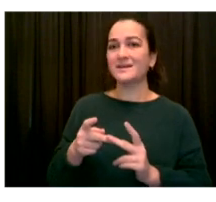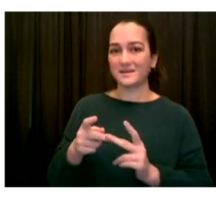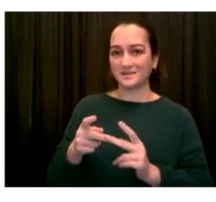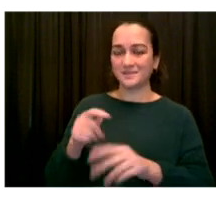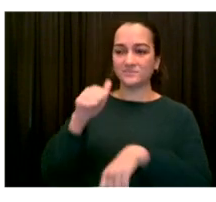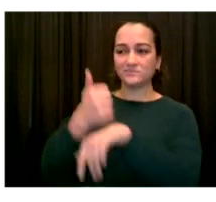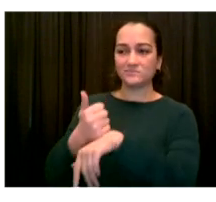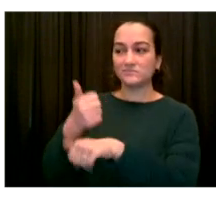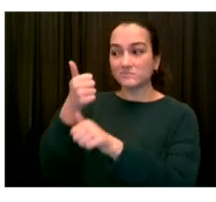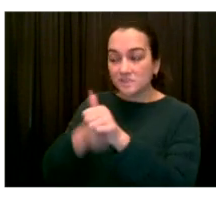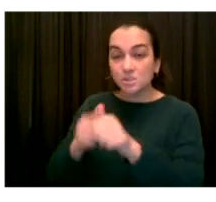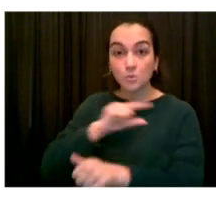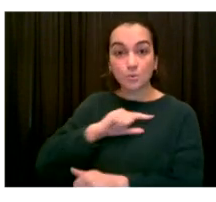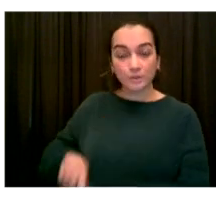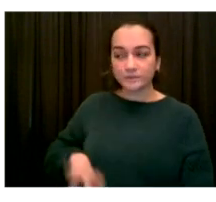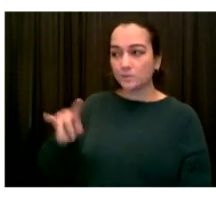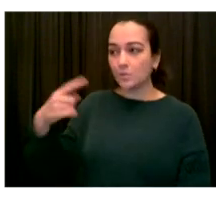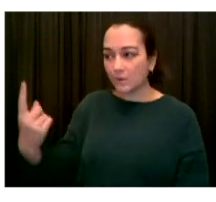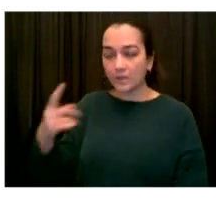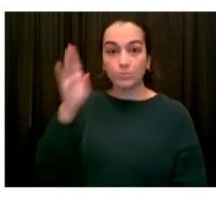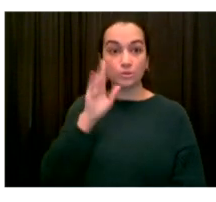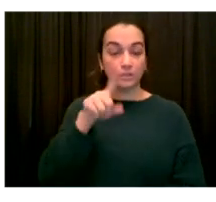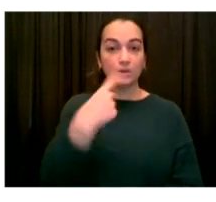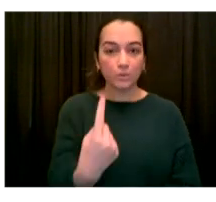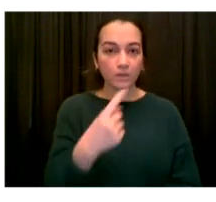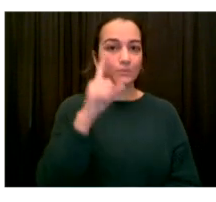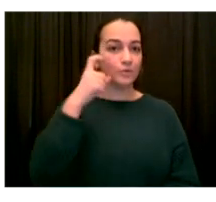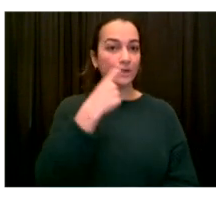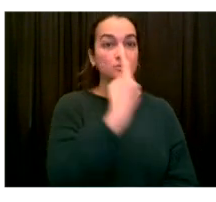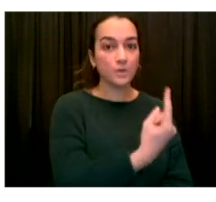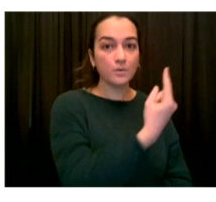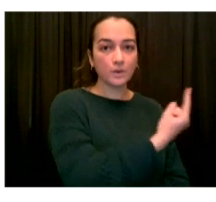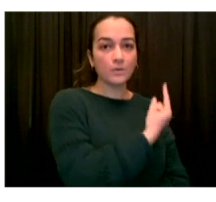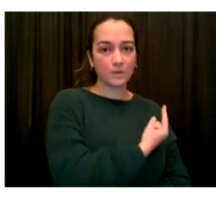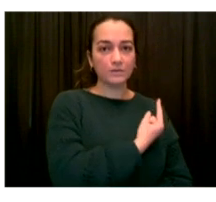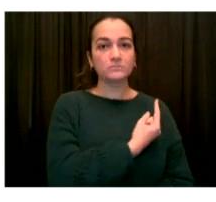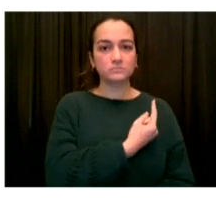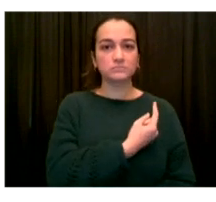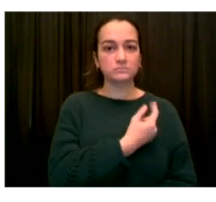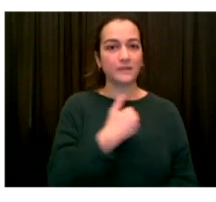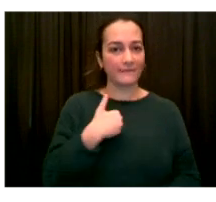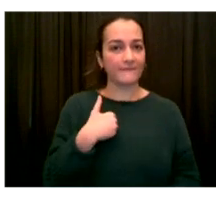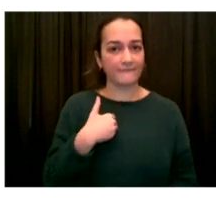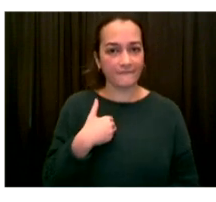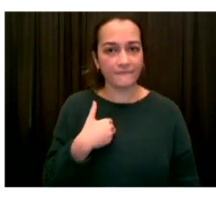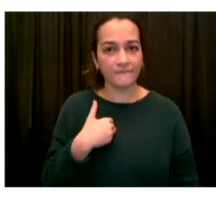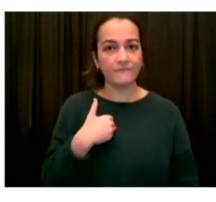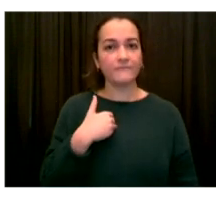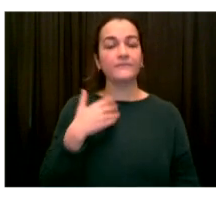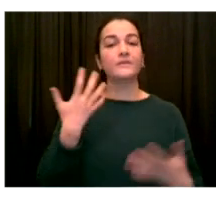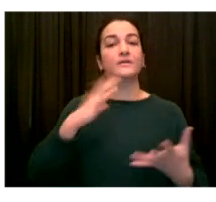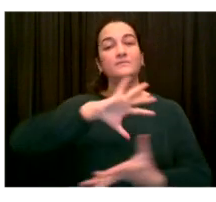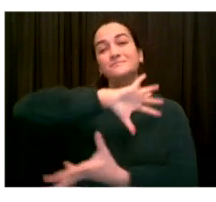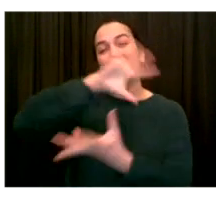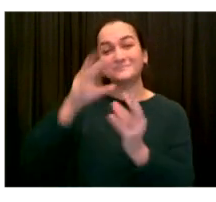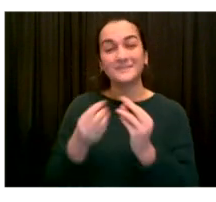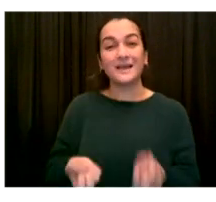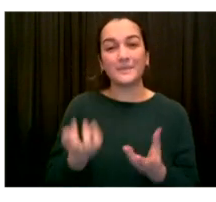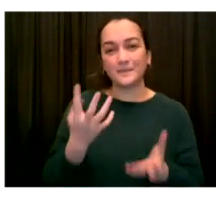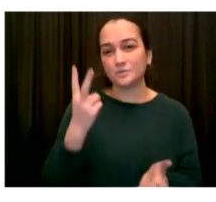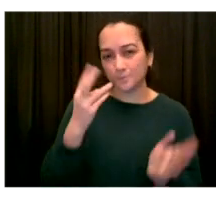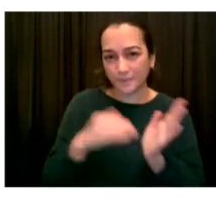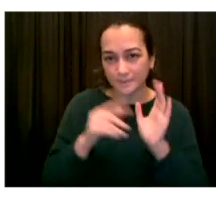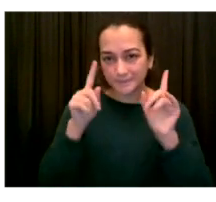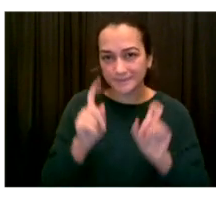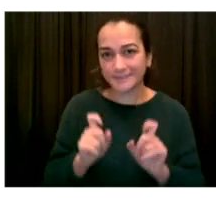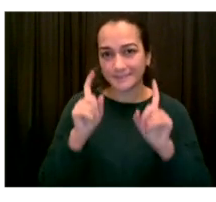our community-based organizations are the best at knowing where the home tests need to go. So we're giving them the home tests, and then we're going to work with them, and they're going to